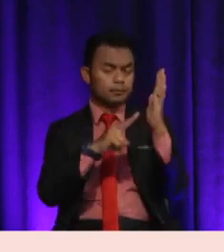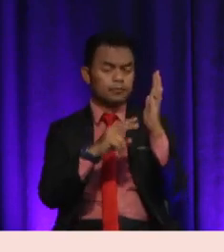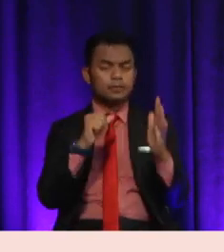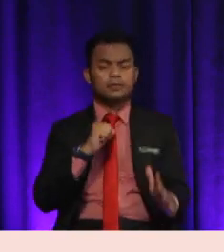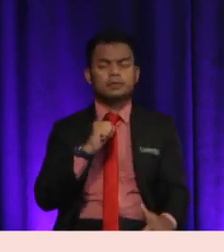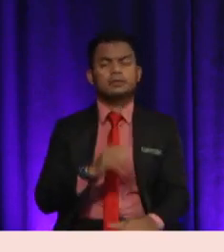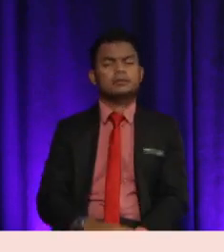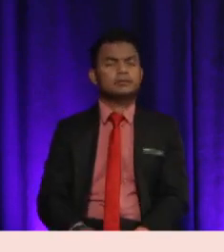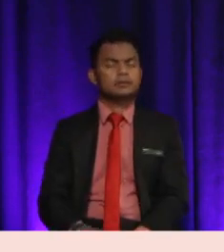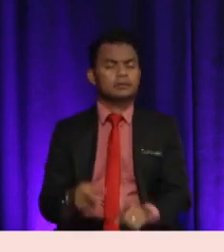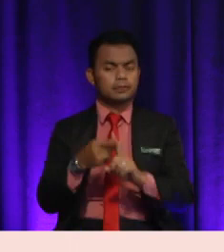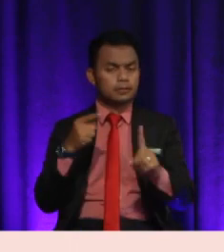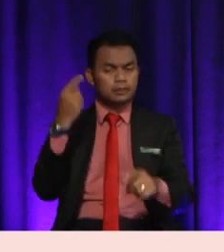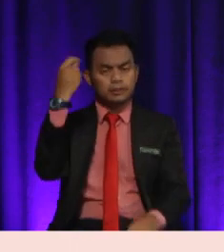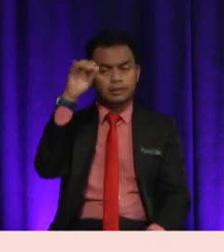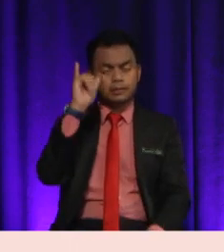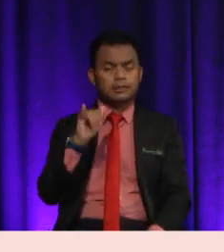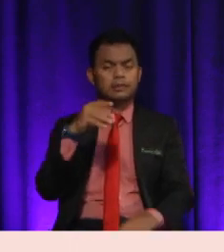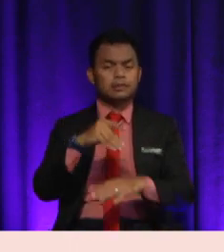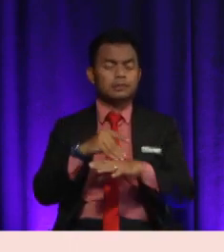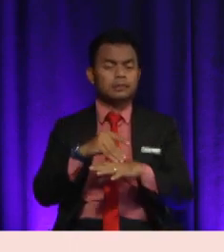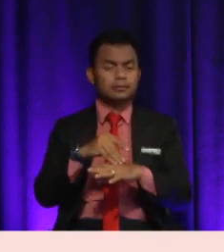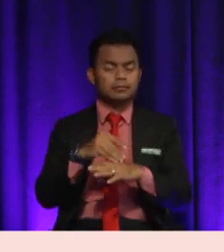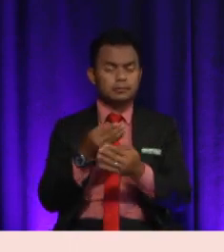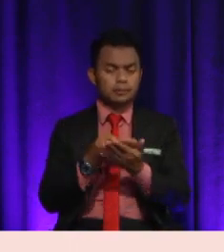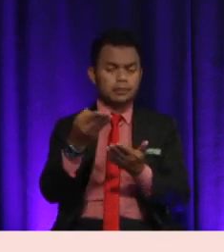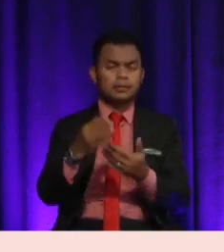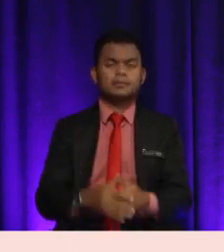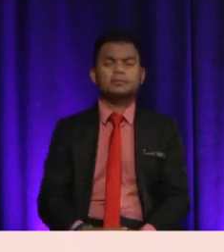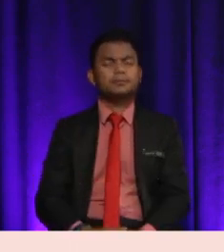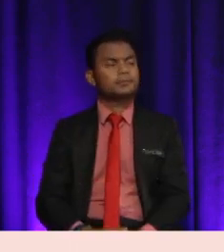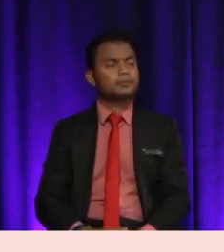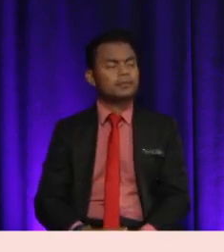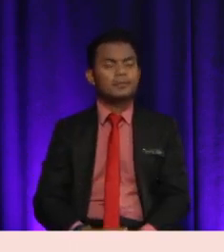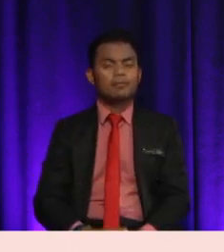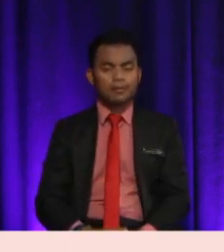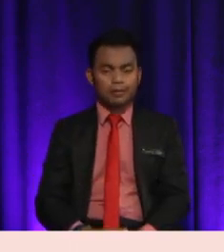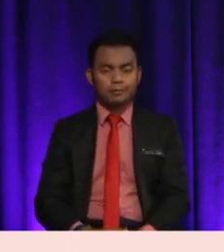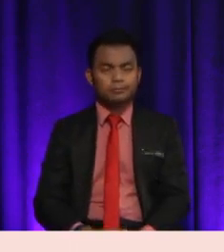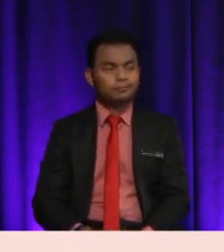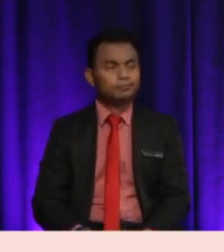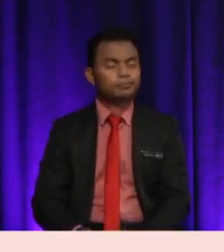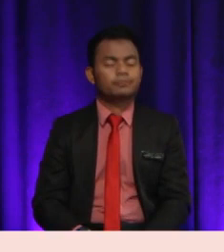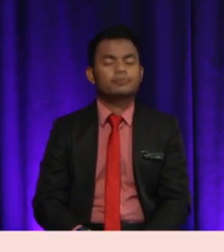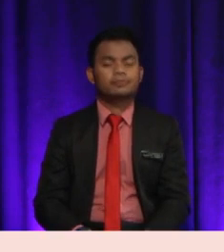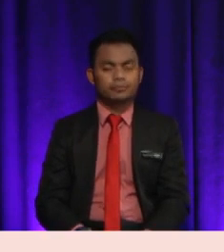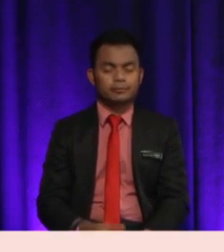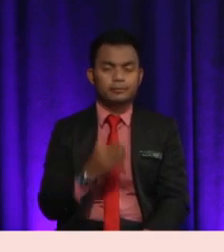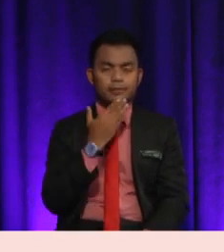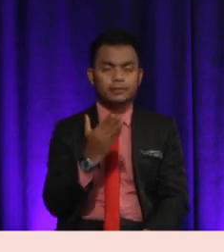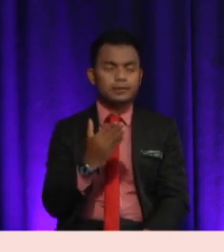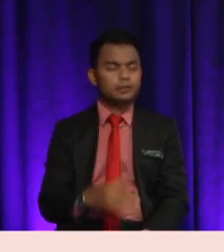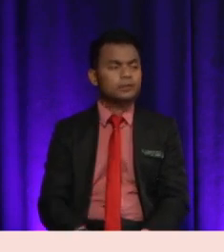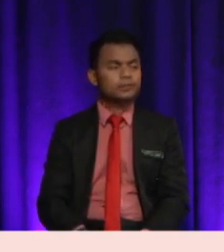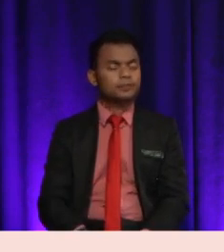house for them. As long as she never stopped building the house, her life would not be in danger. Okay, thank you, Myra. Can you tell